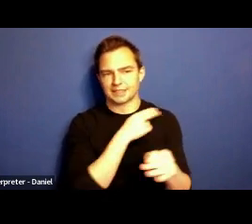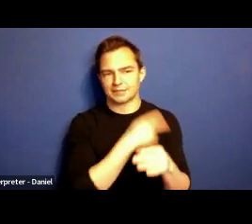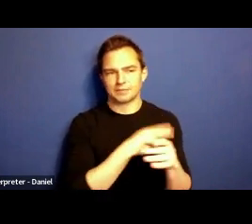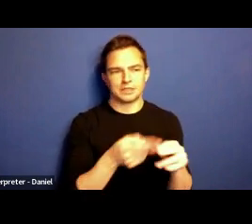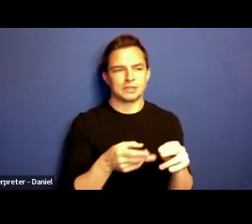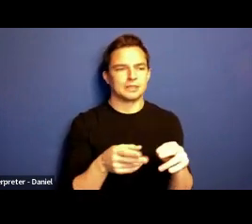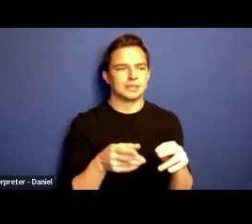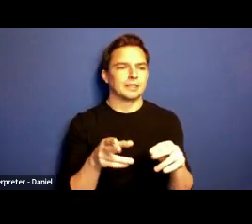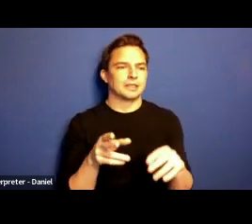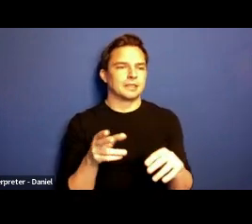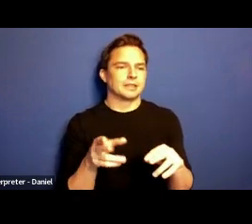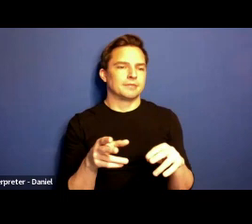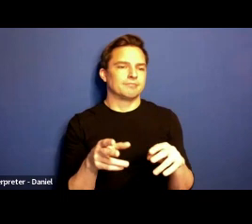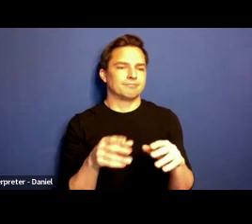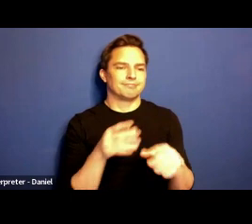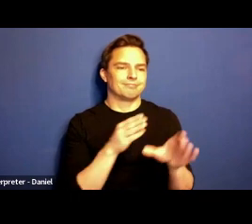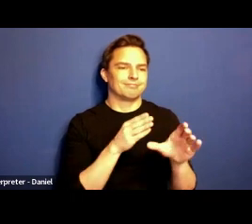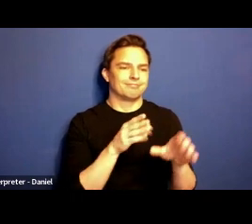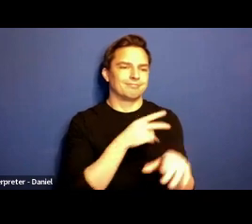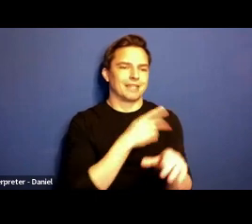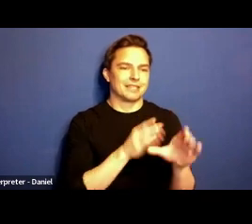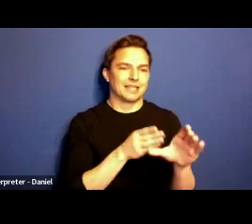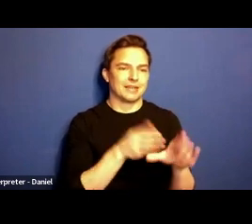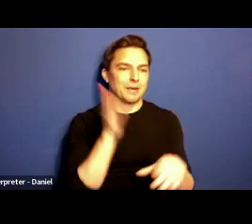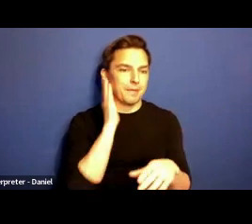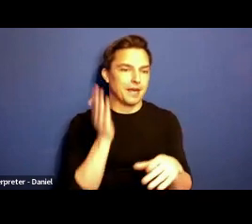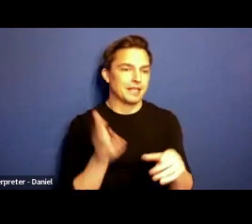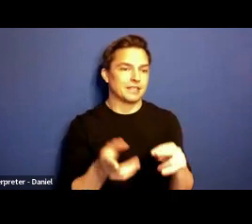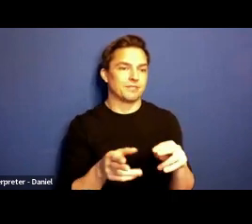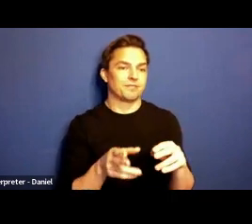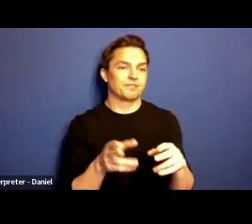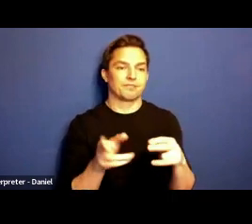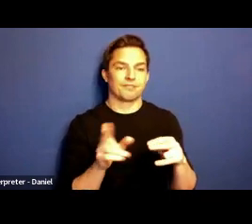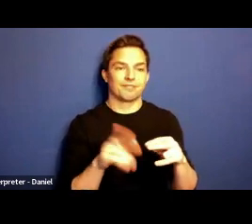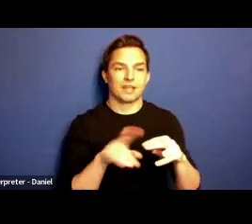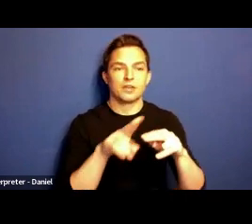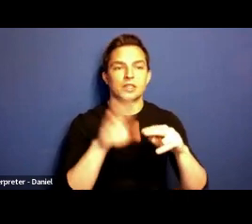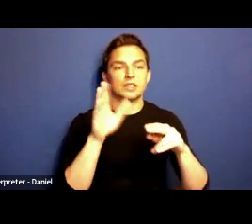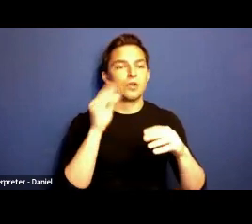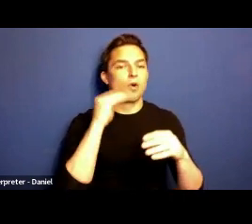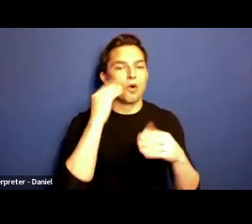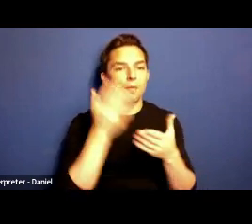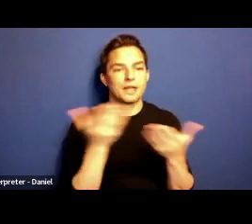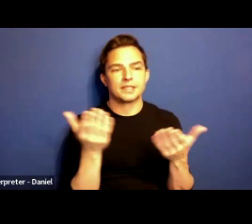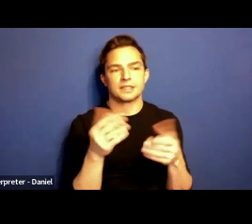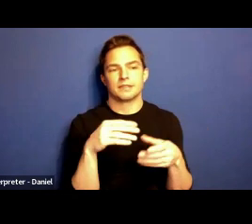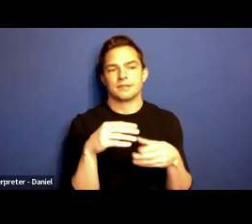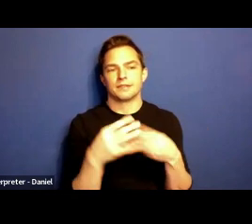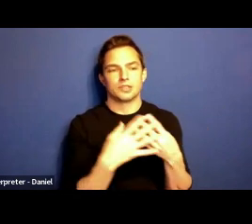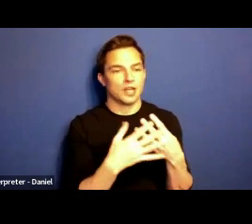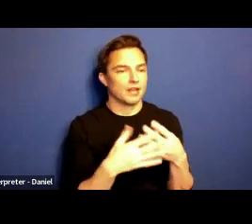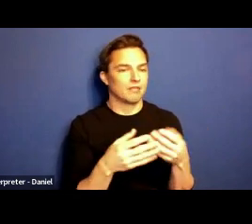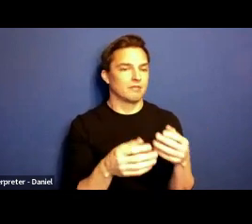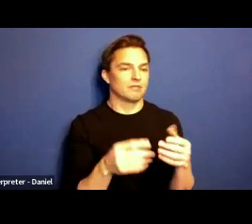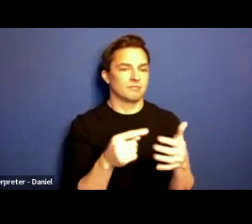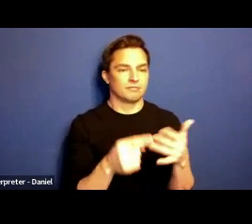psychiatric inpatient beds are, blamed for increased homelessness, for people in jails, prisons, increased boarding